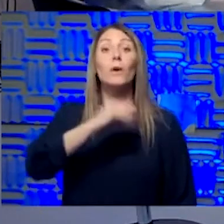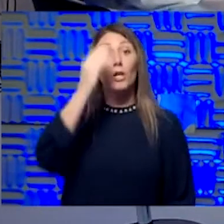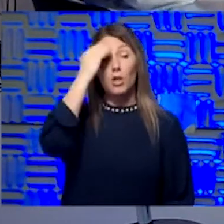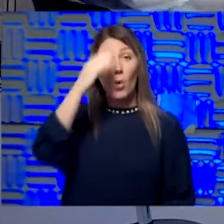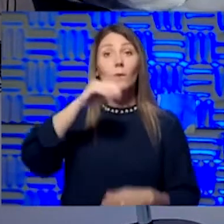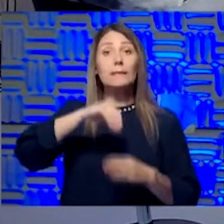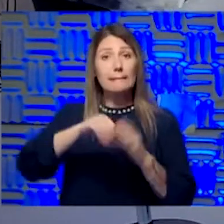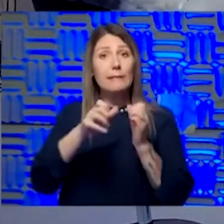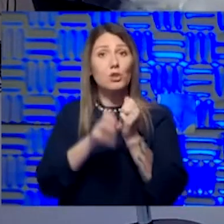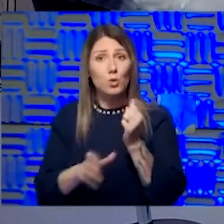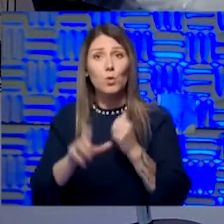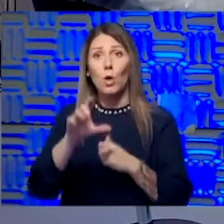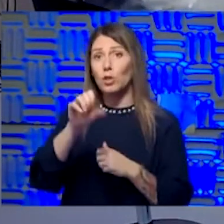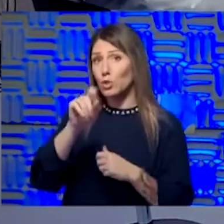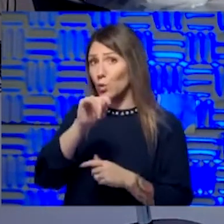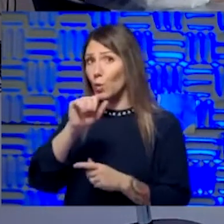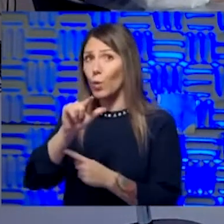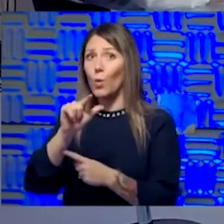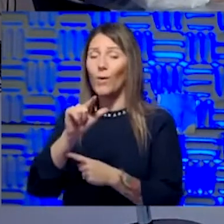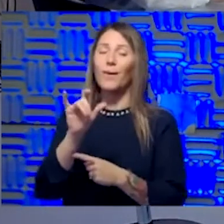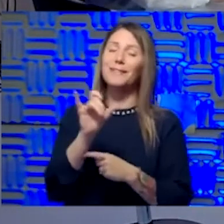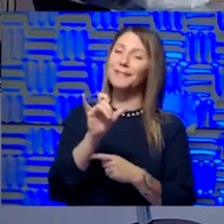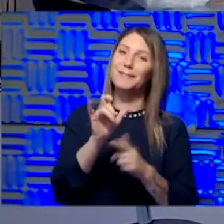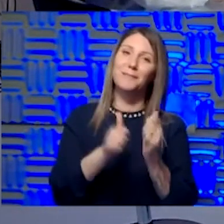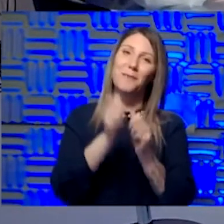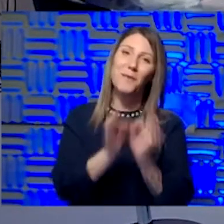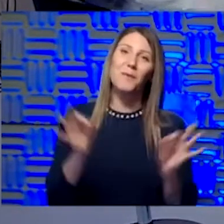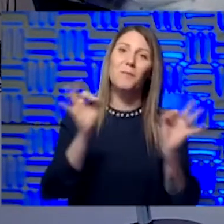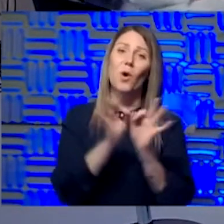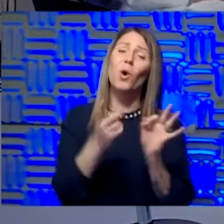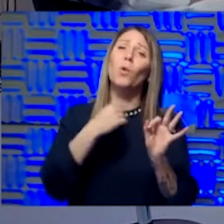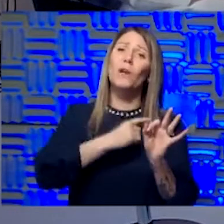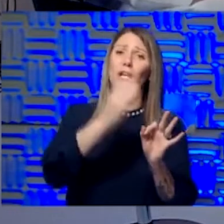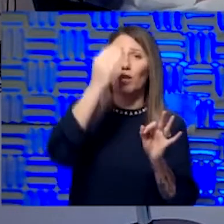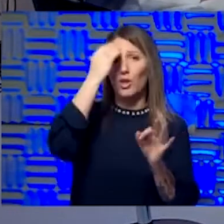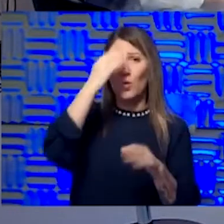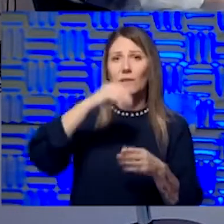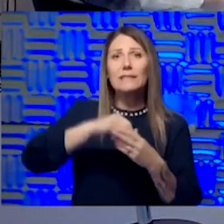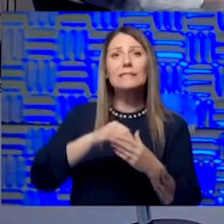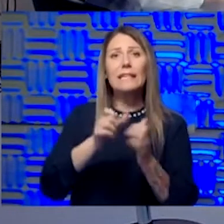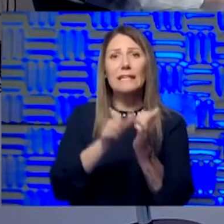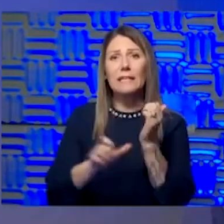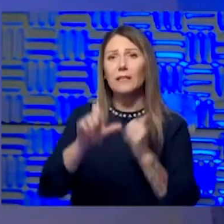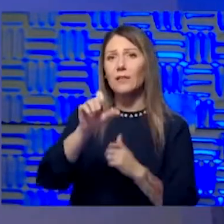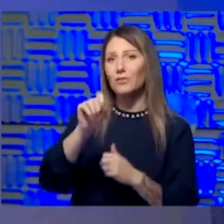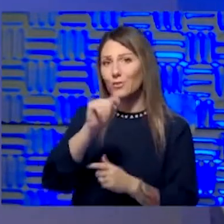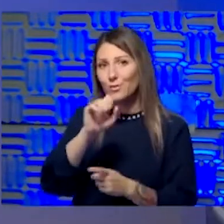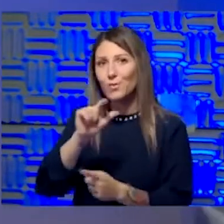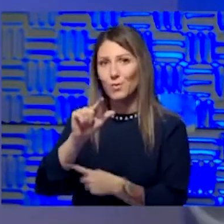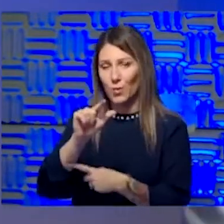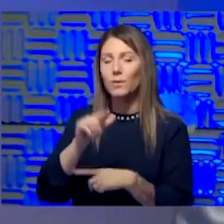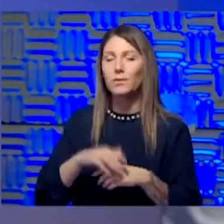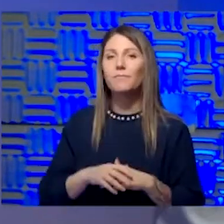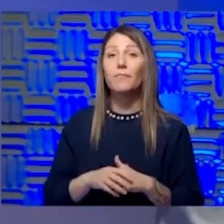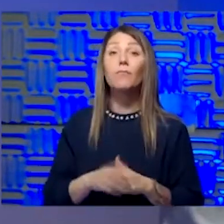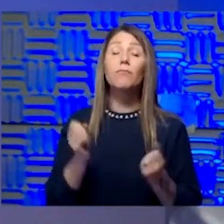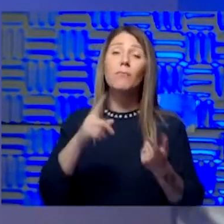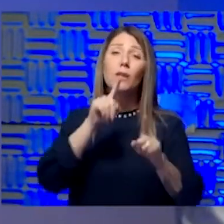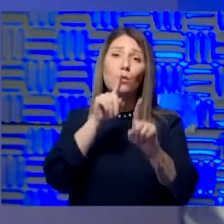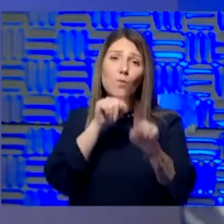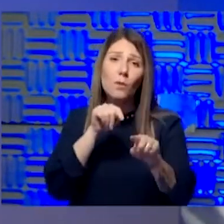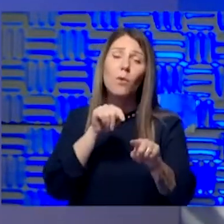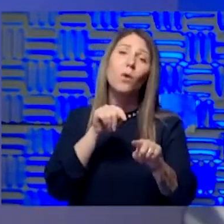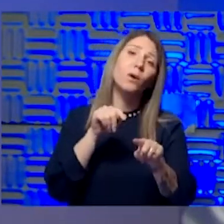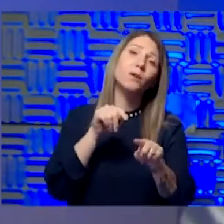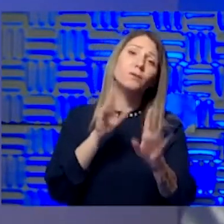Yeah, so that's the biggest thing, as Dr. Stites had said. We know it's detected in stool. There are a lot of reports